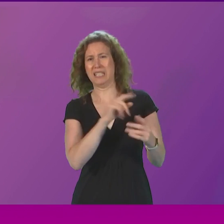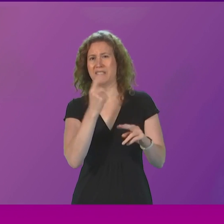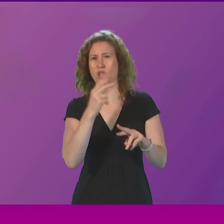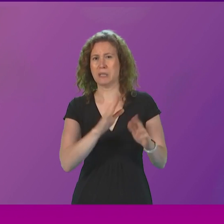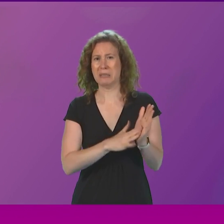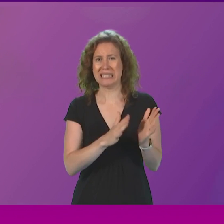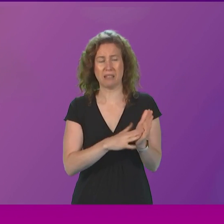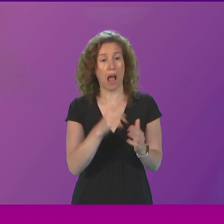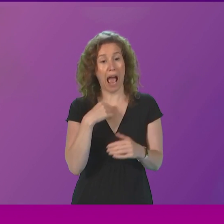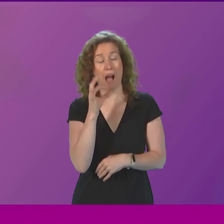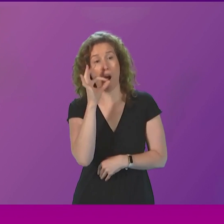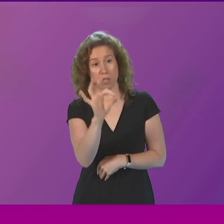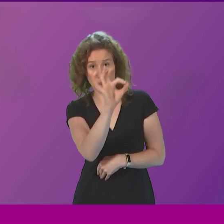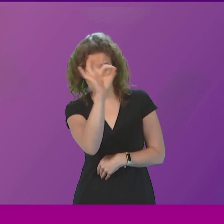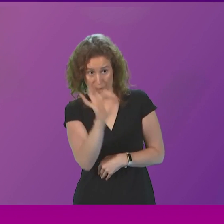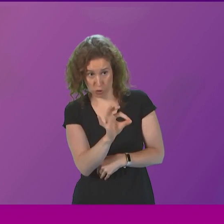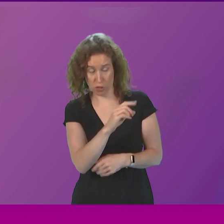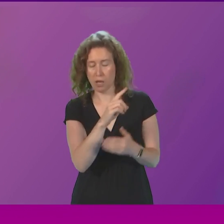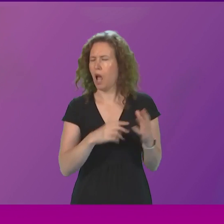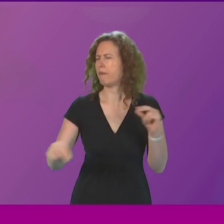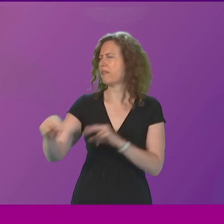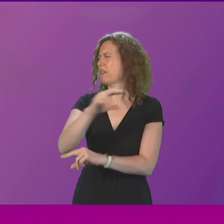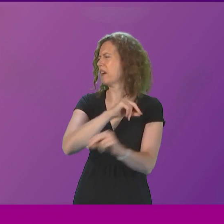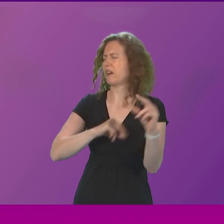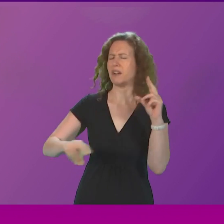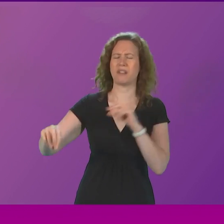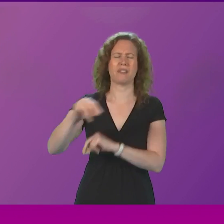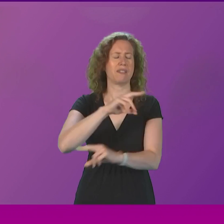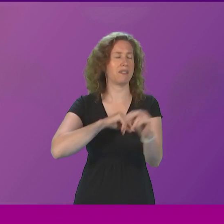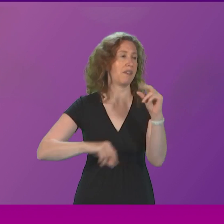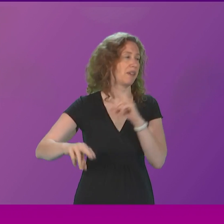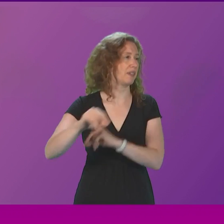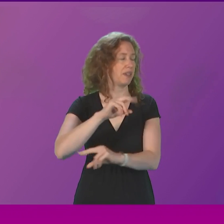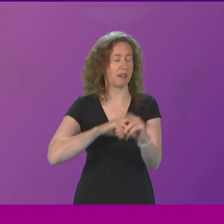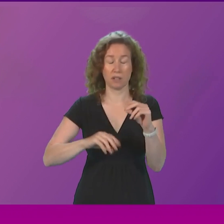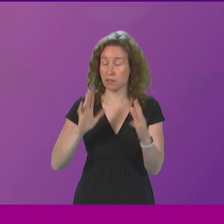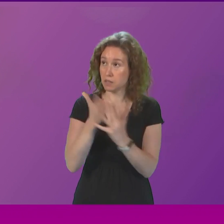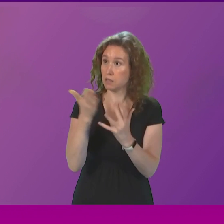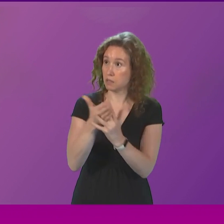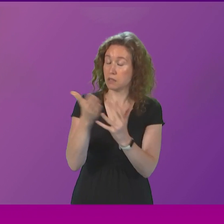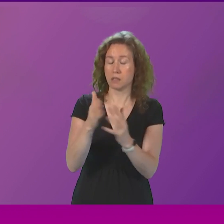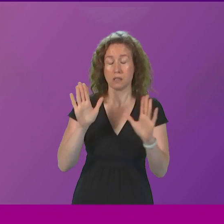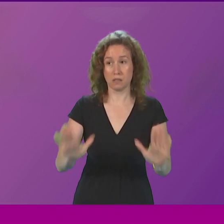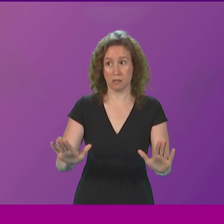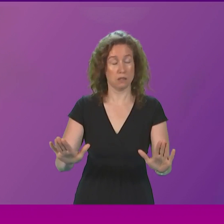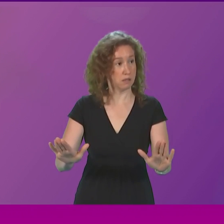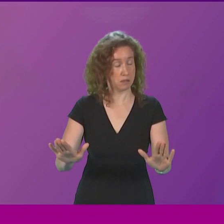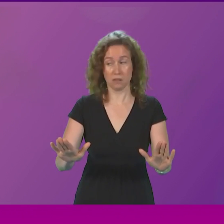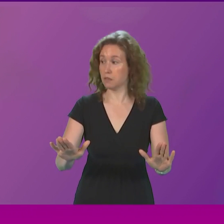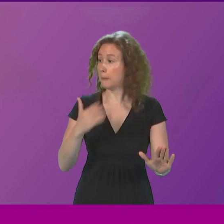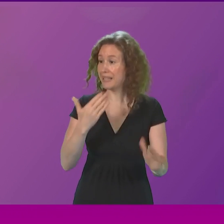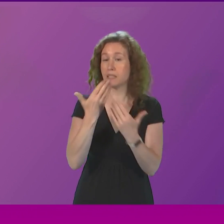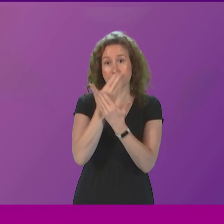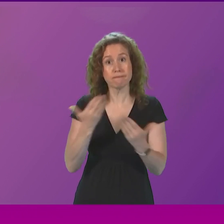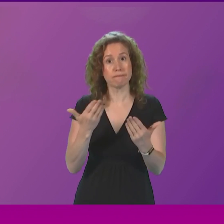Questions about Fergus Ewing are answered with Boris Johnson. Mr Ross, questions Mr about... Ross, let's conduct our business with courtesy